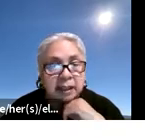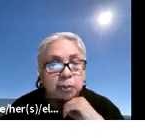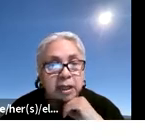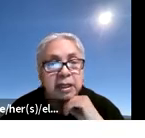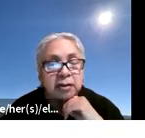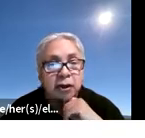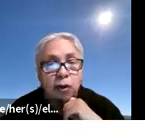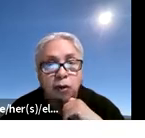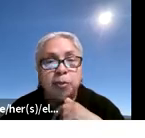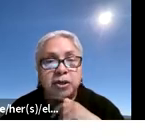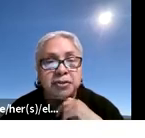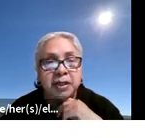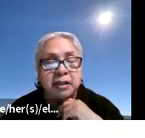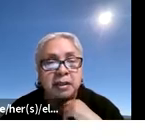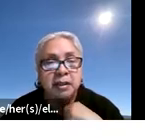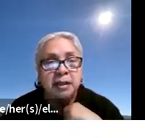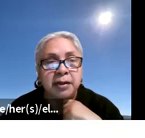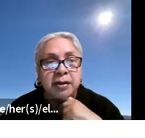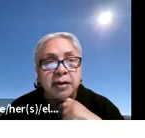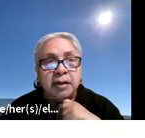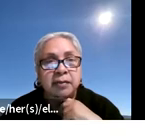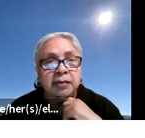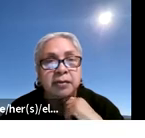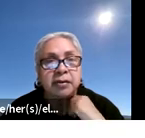And celebrating the whole person.